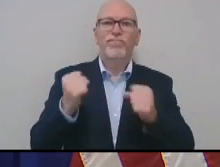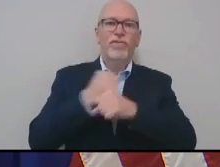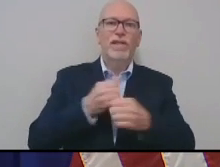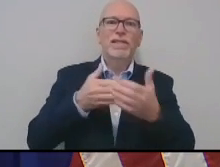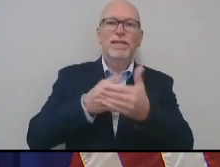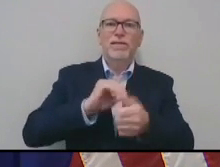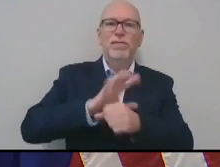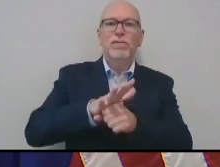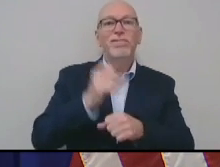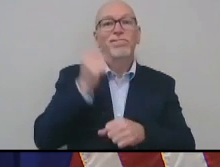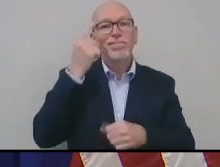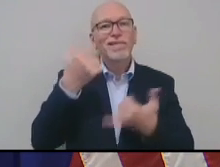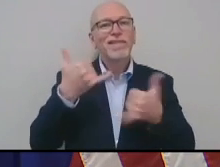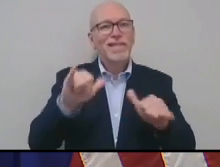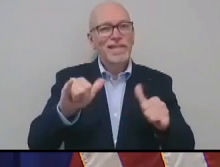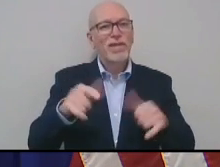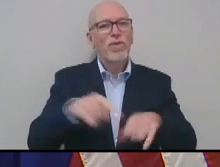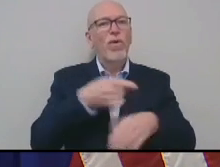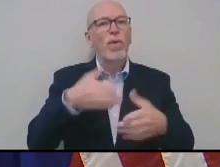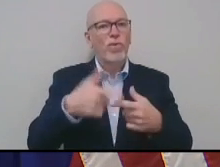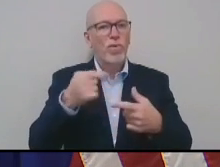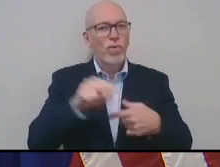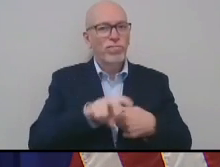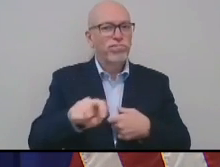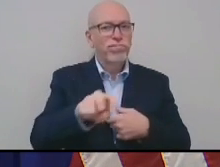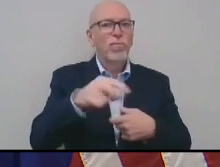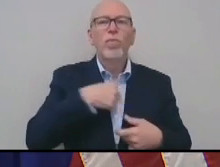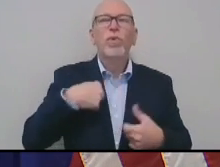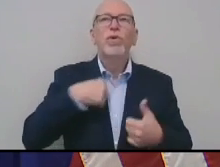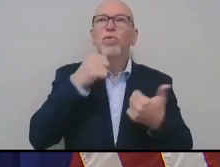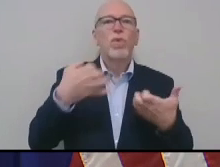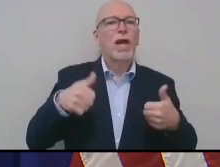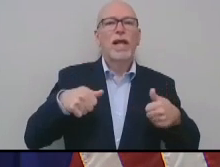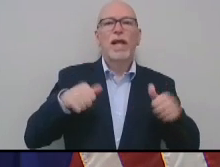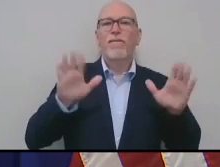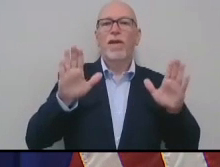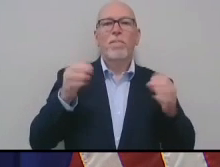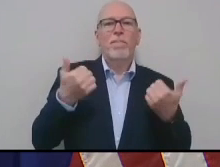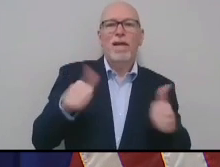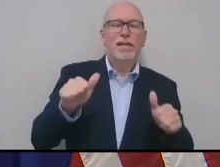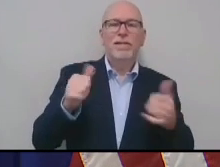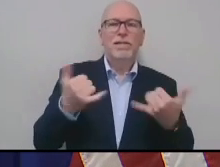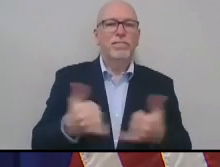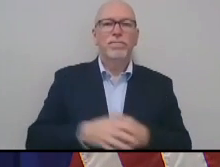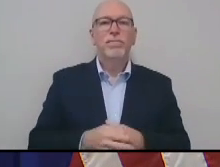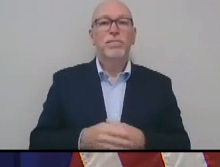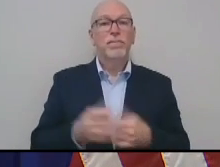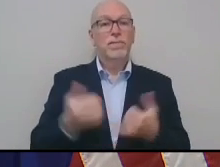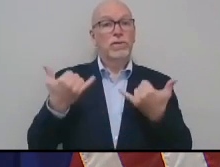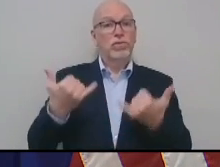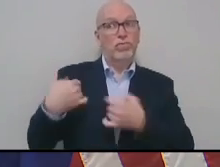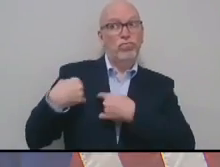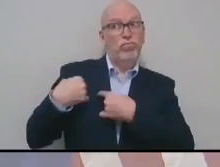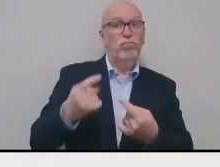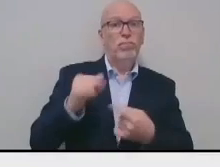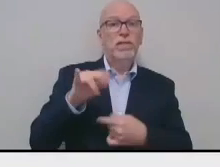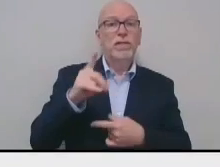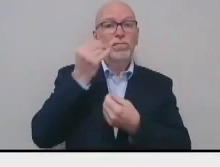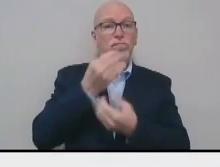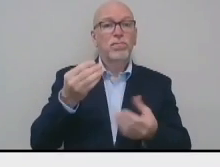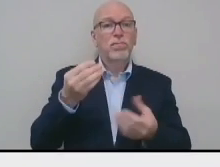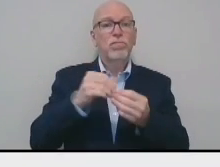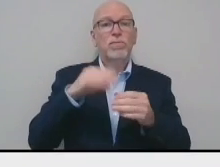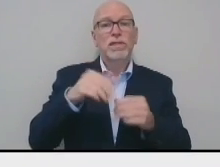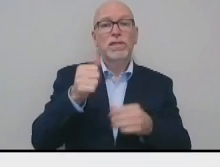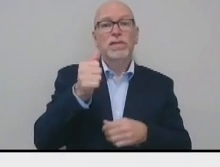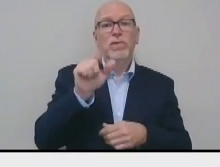have a journey ahead of us, and we don't want to give up any ground. As of today, Indiana has reported almost